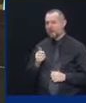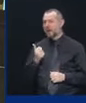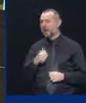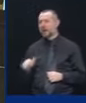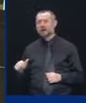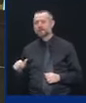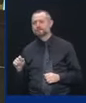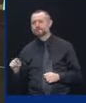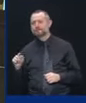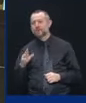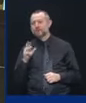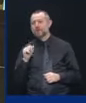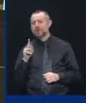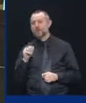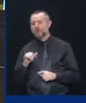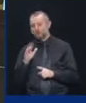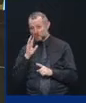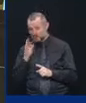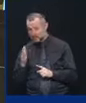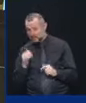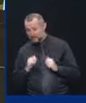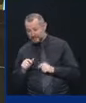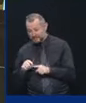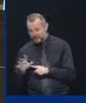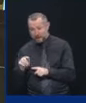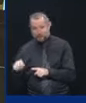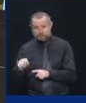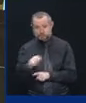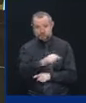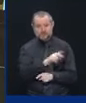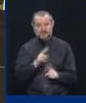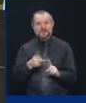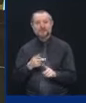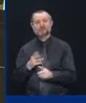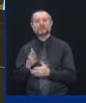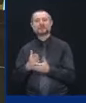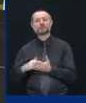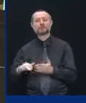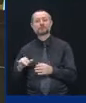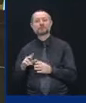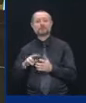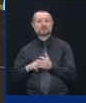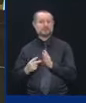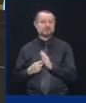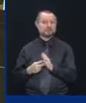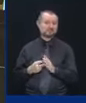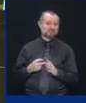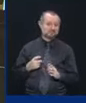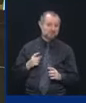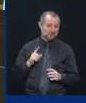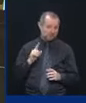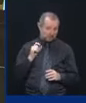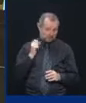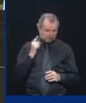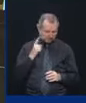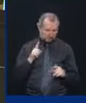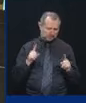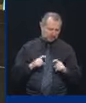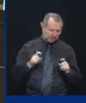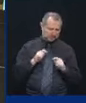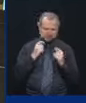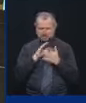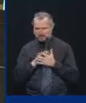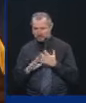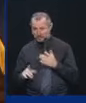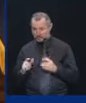of Broadway theaters be considered in the second phase so that you can, if with testing, get some of those theaters open as